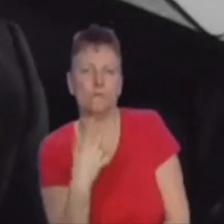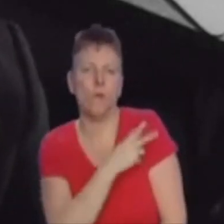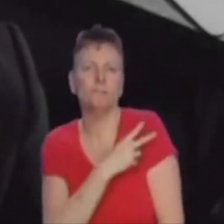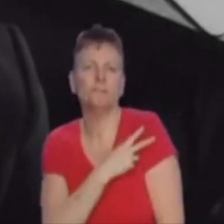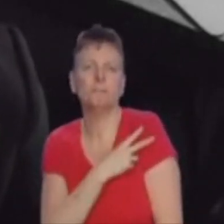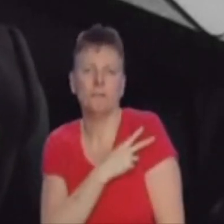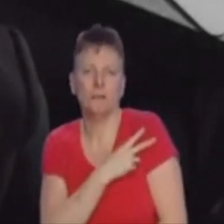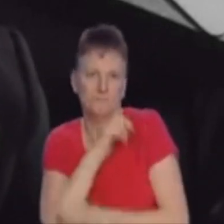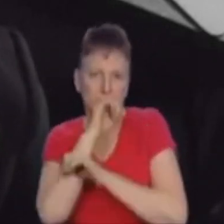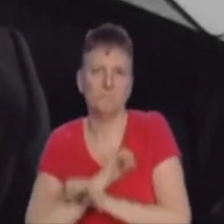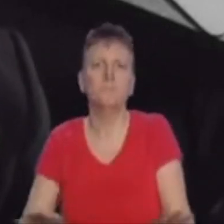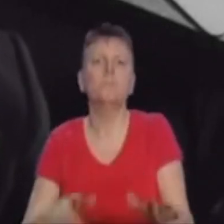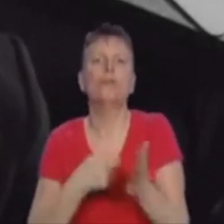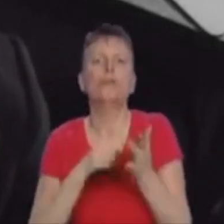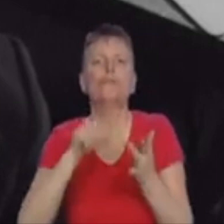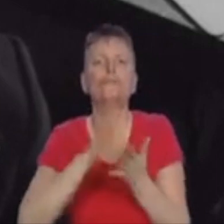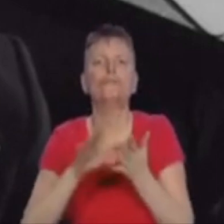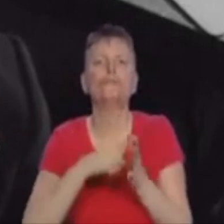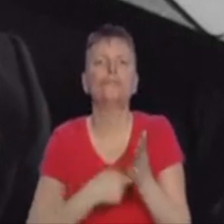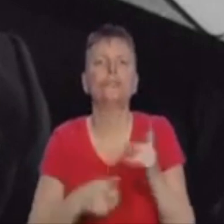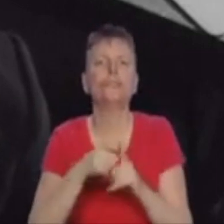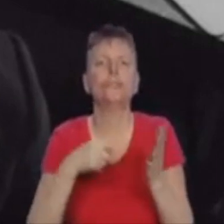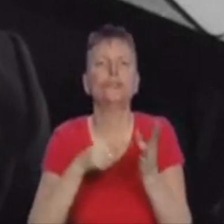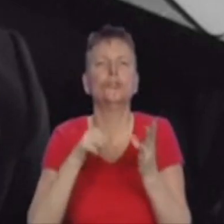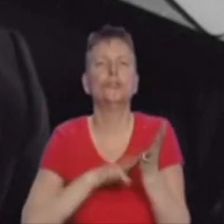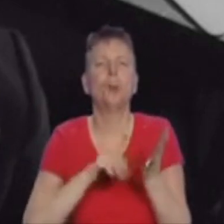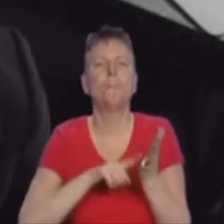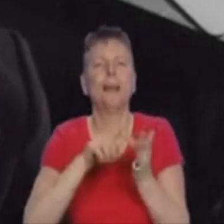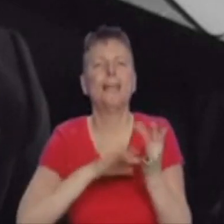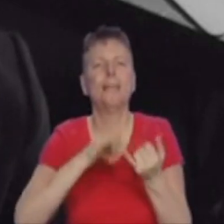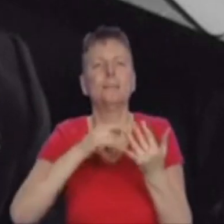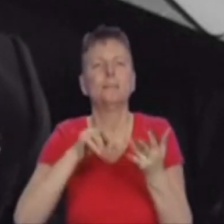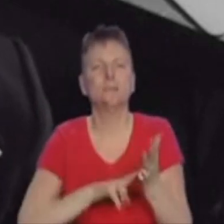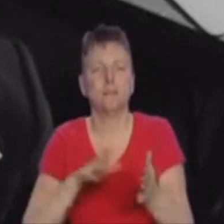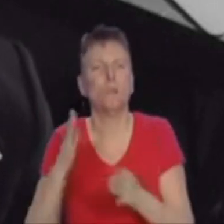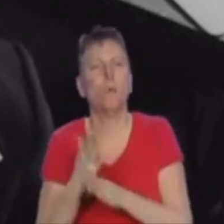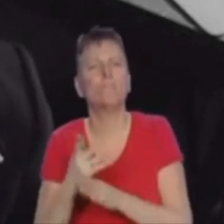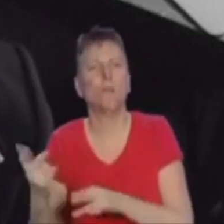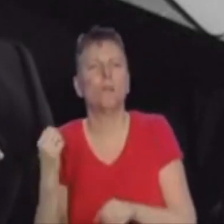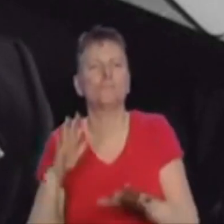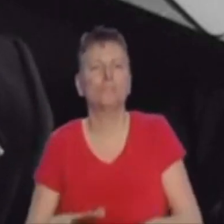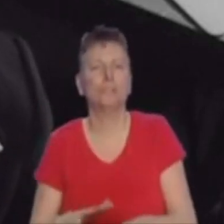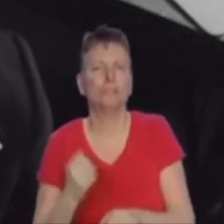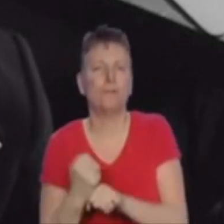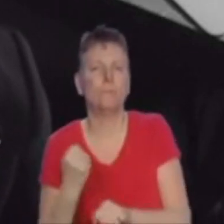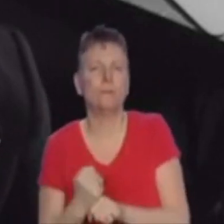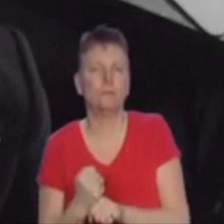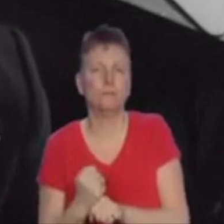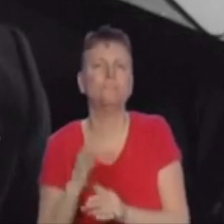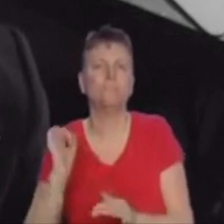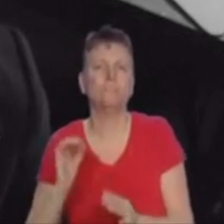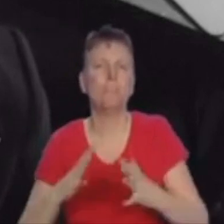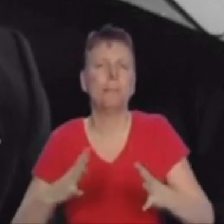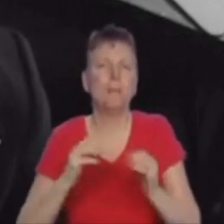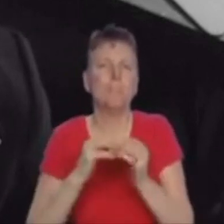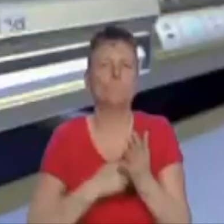by the British government after his sensational revelations in the book The Big Breach. This time, the plot to assassinate Serbian leader